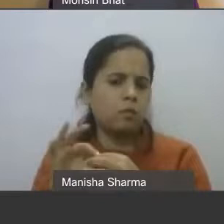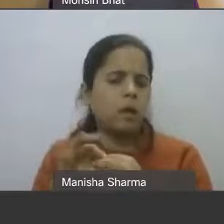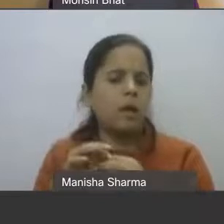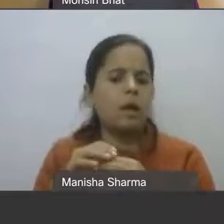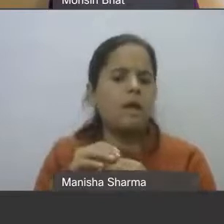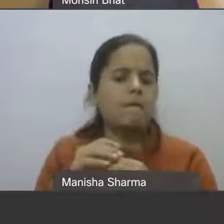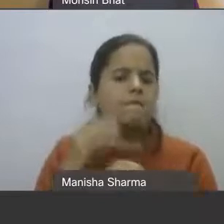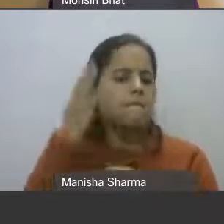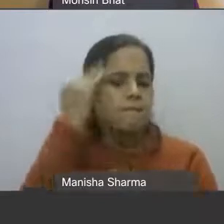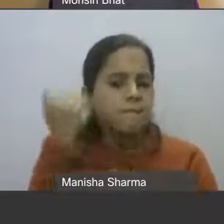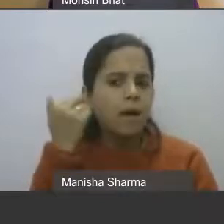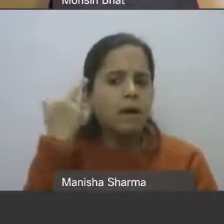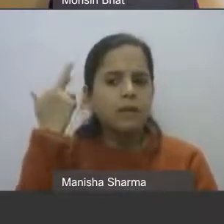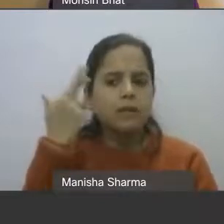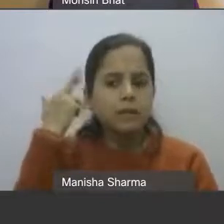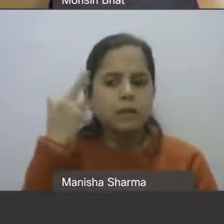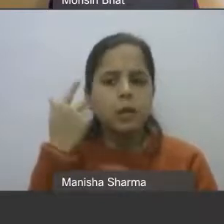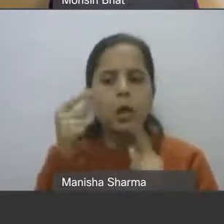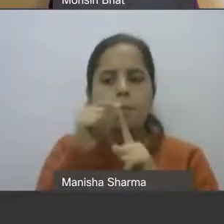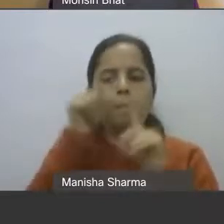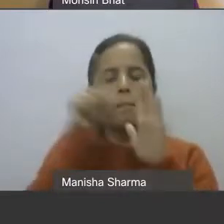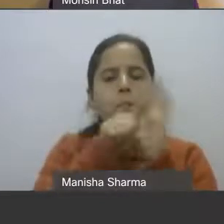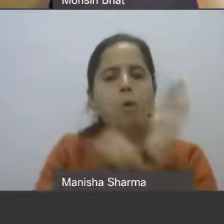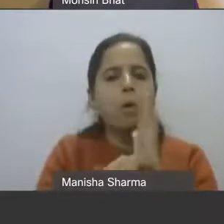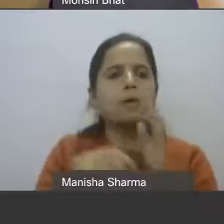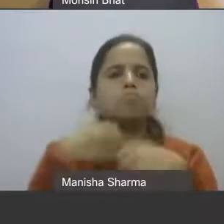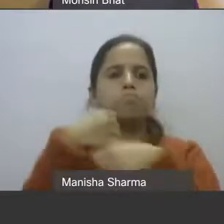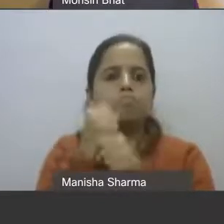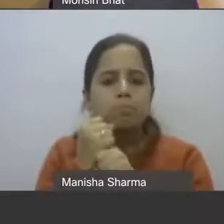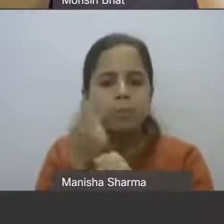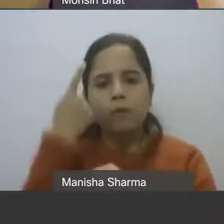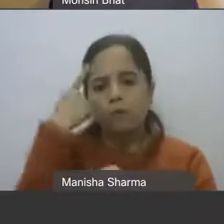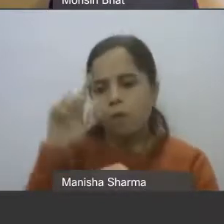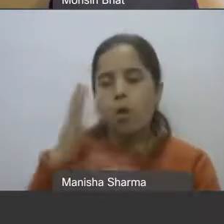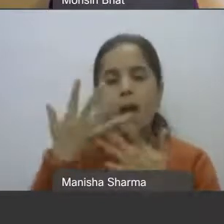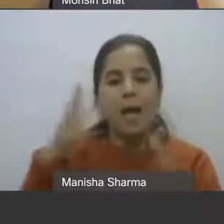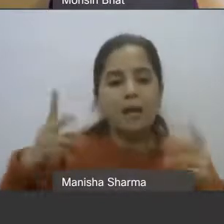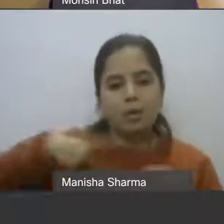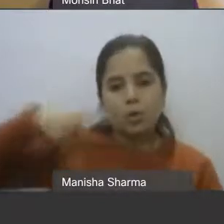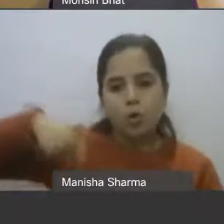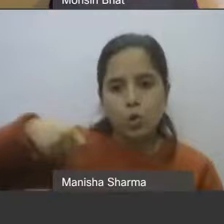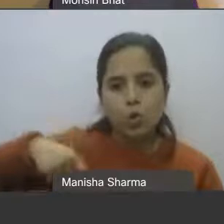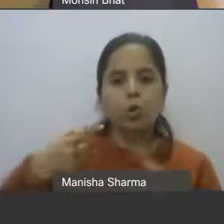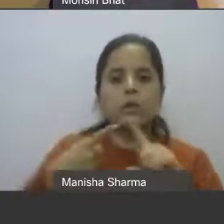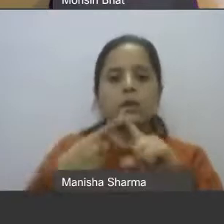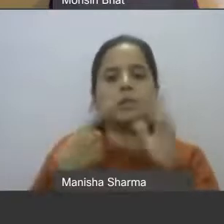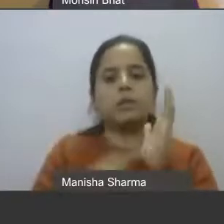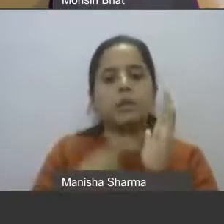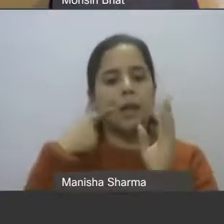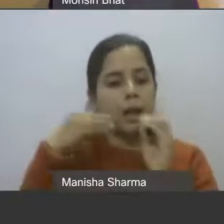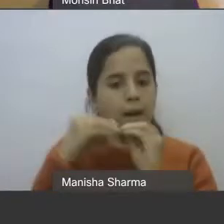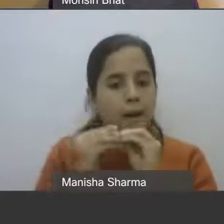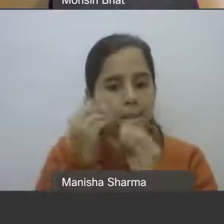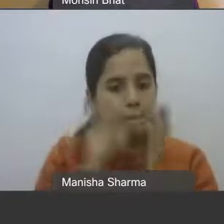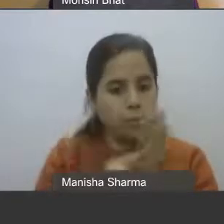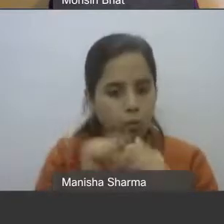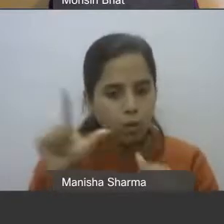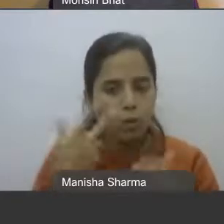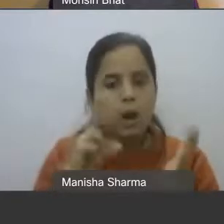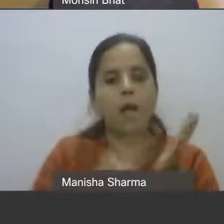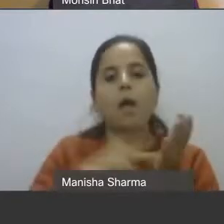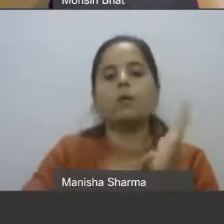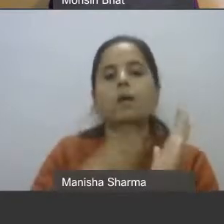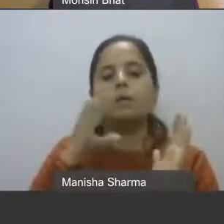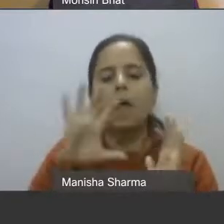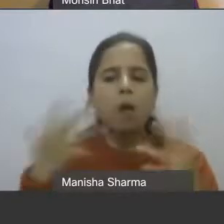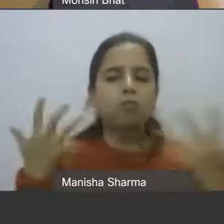of instituting policies like foreigners tribunals or other documentary regimes like the NRC, and how do they